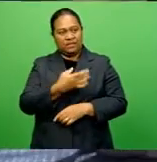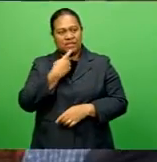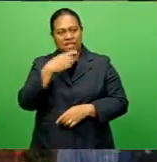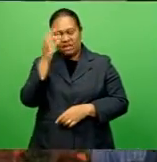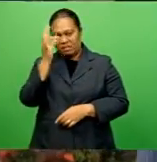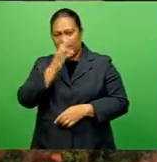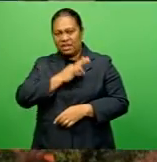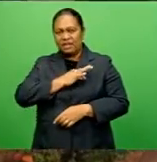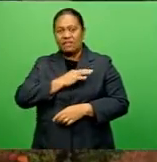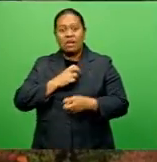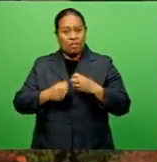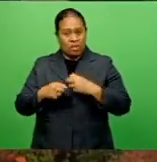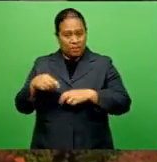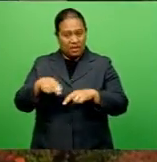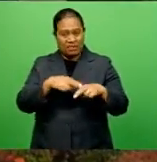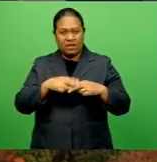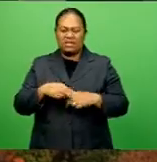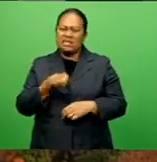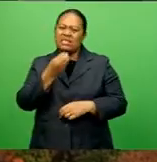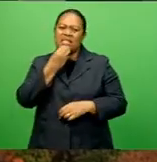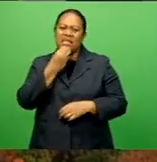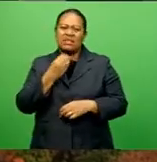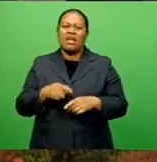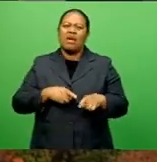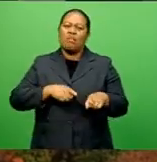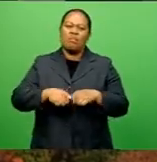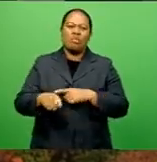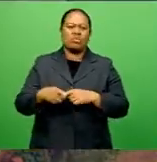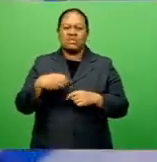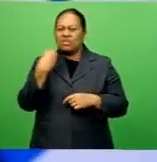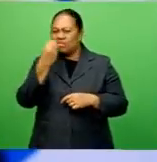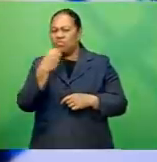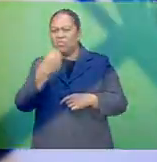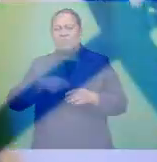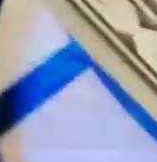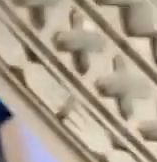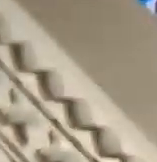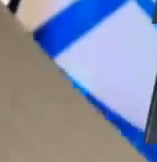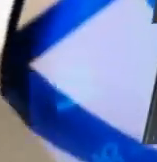problem in Fiji is that we eat processed food. That's why we are getting sick.